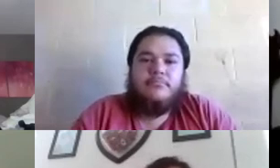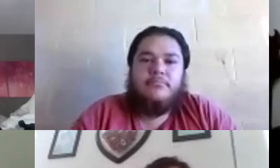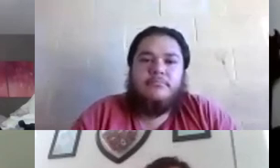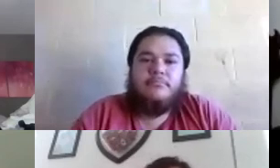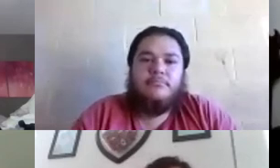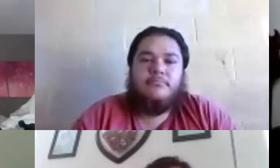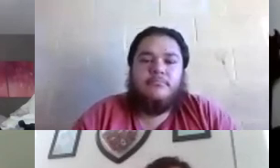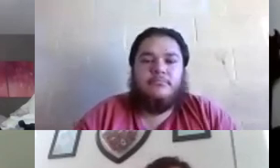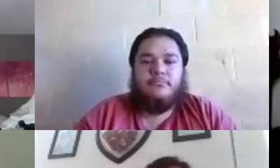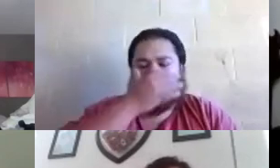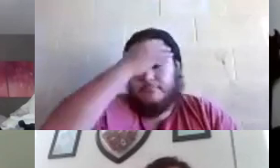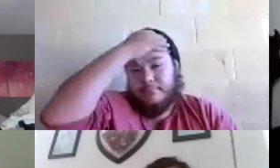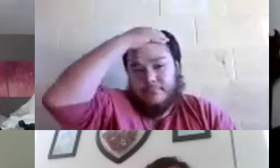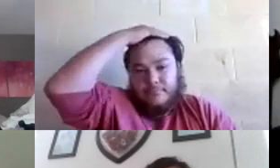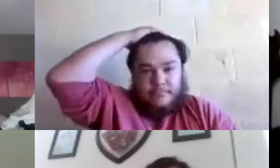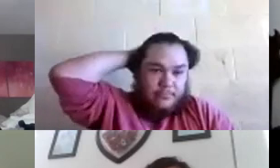It's interesting